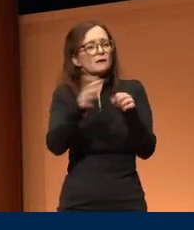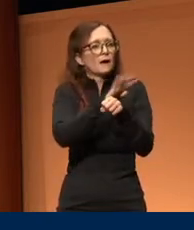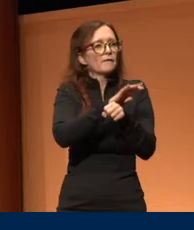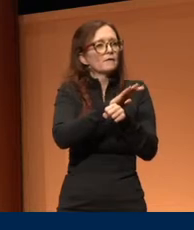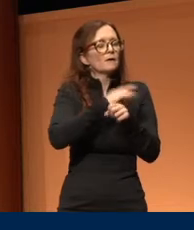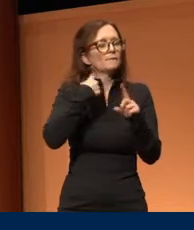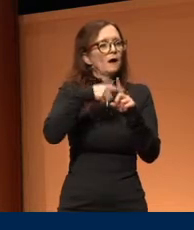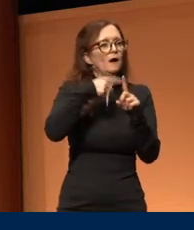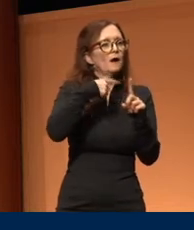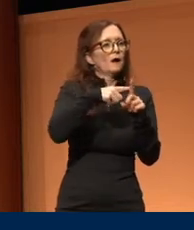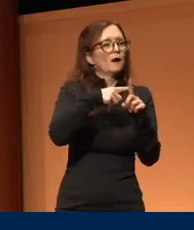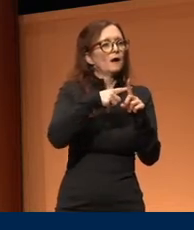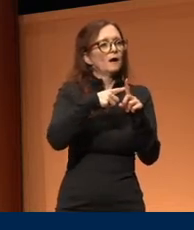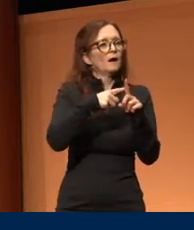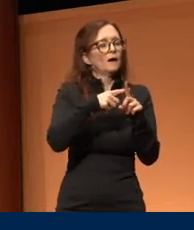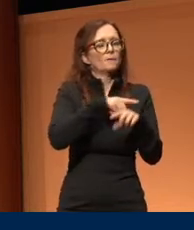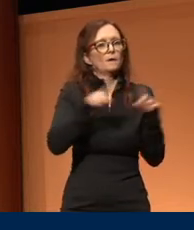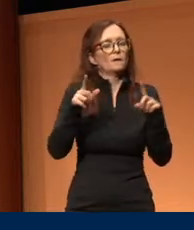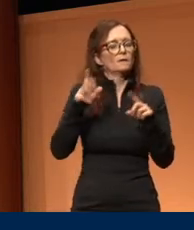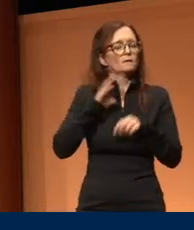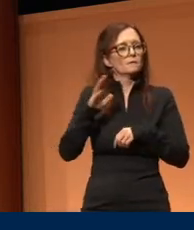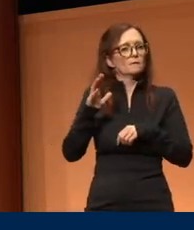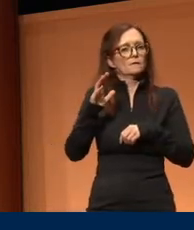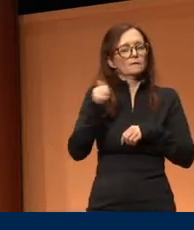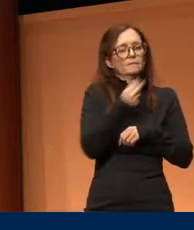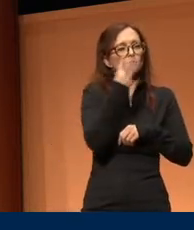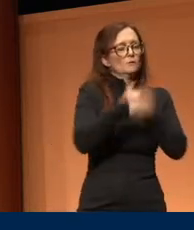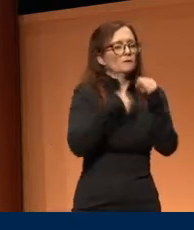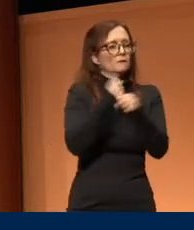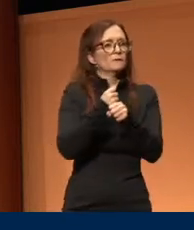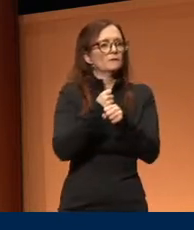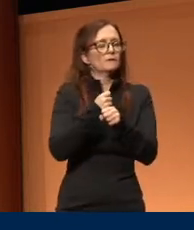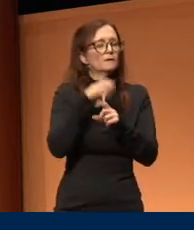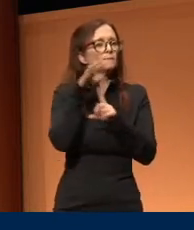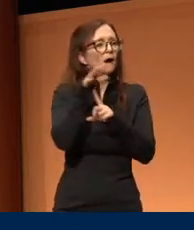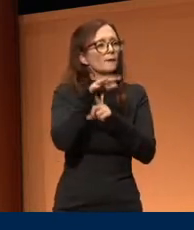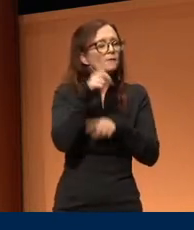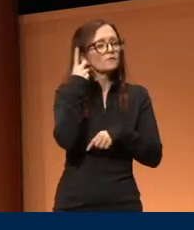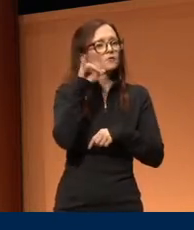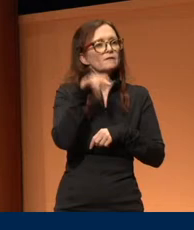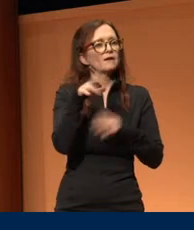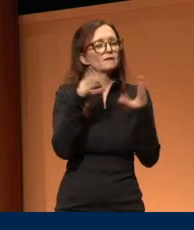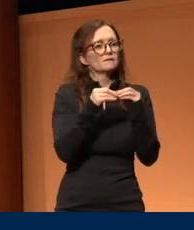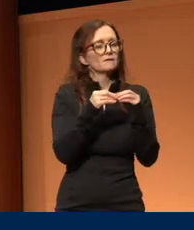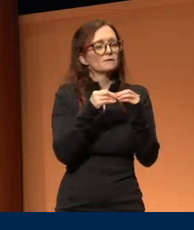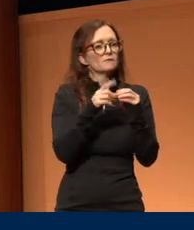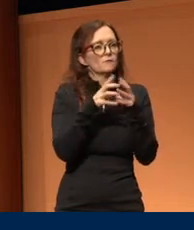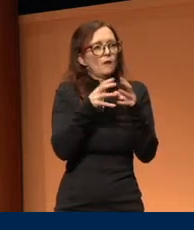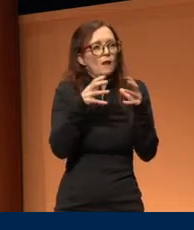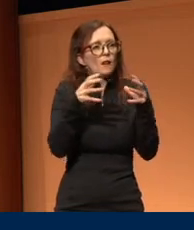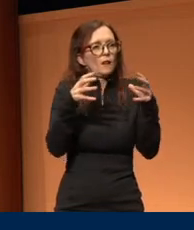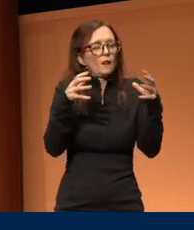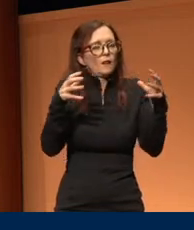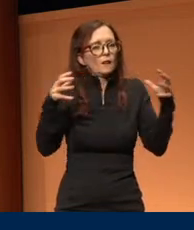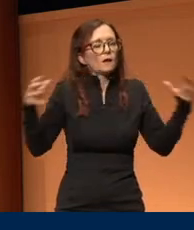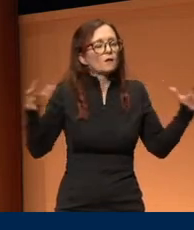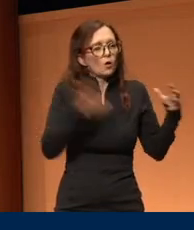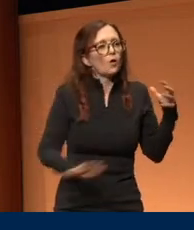had been attacked left and right for months. In the last few years, the popularity of citizens' assemblies has in fact grown all over